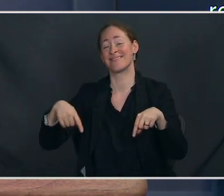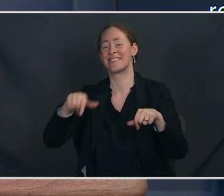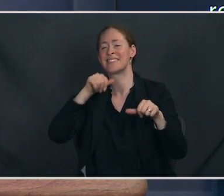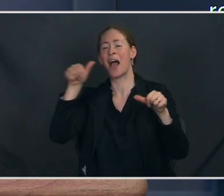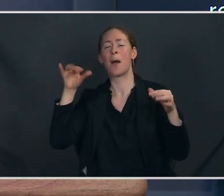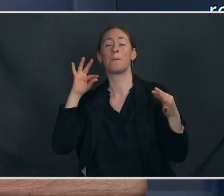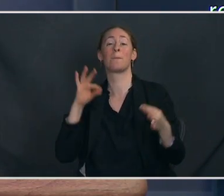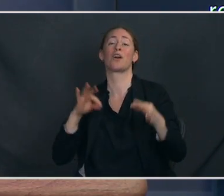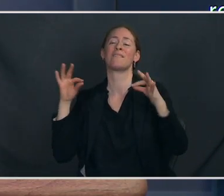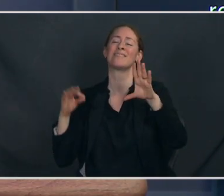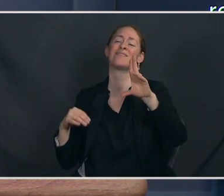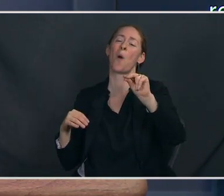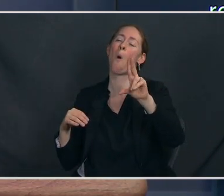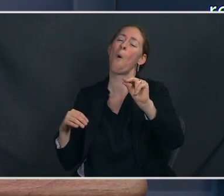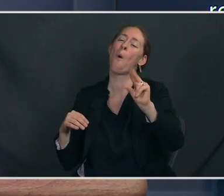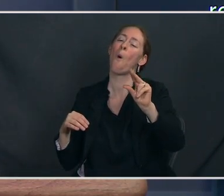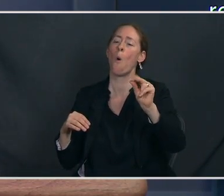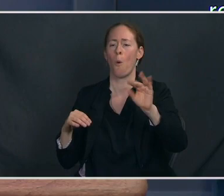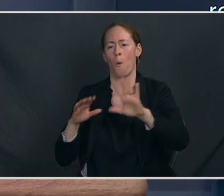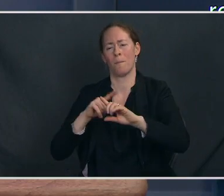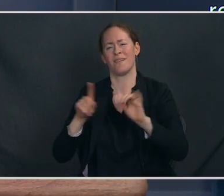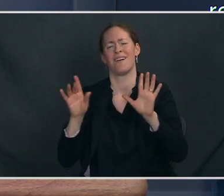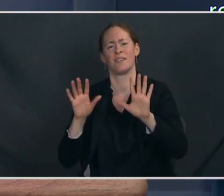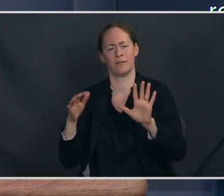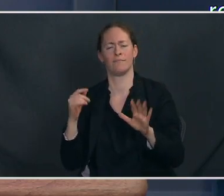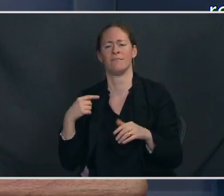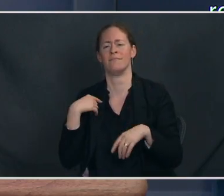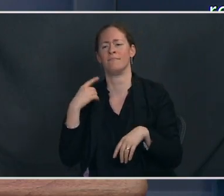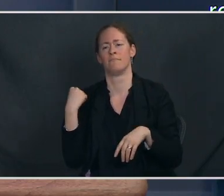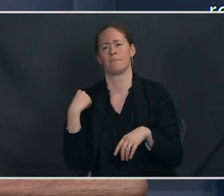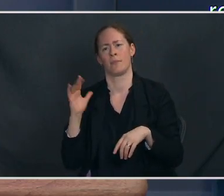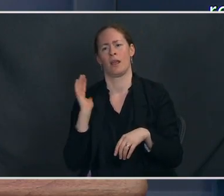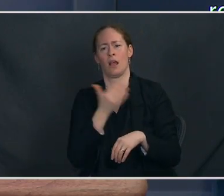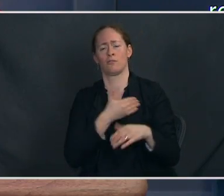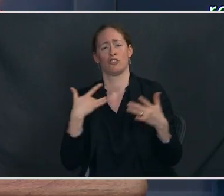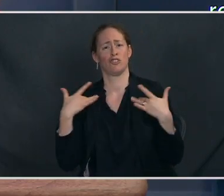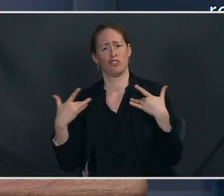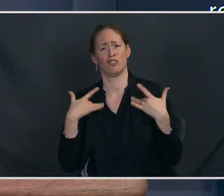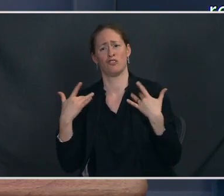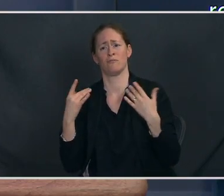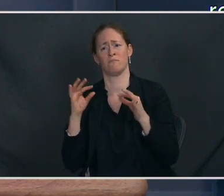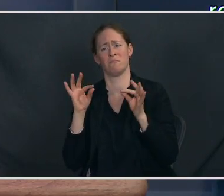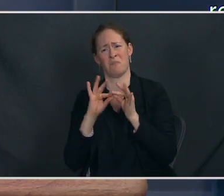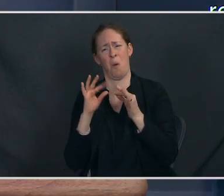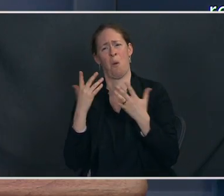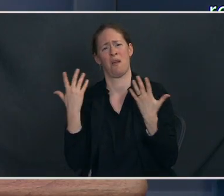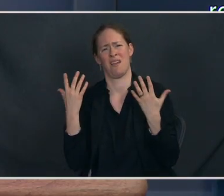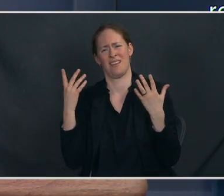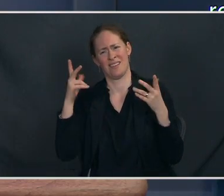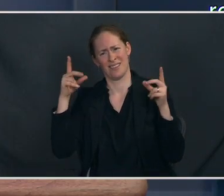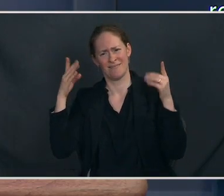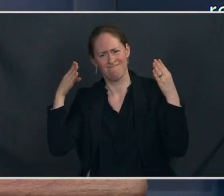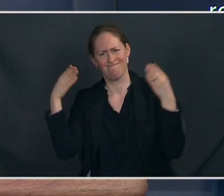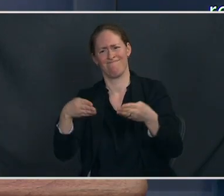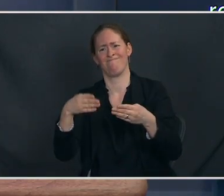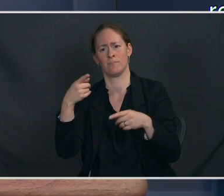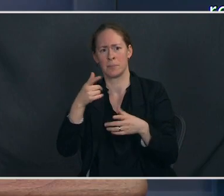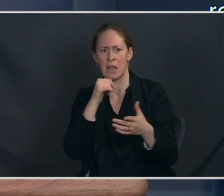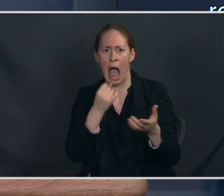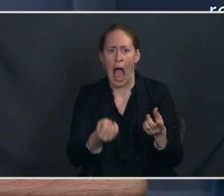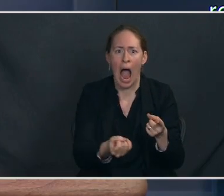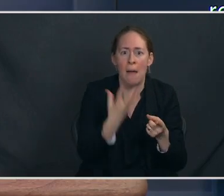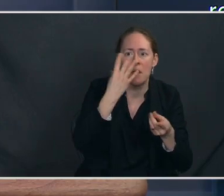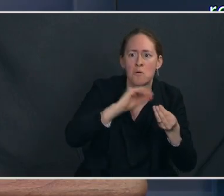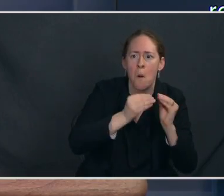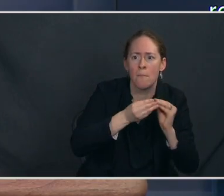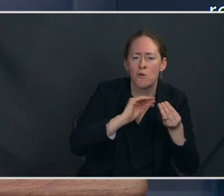our concerns and our focus is not just on the supply. That's part of the issue. It is also about ensuring that states have the